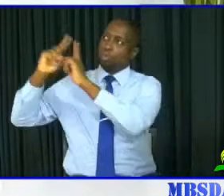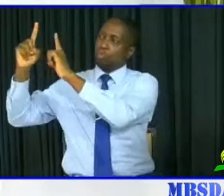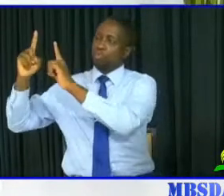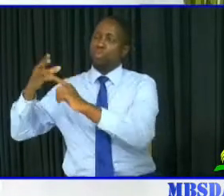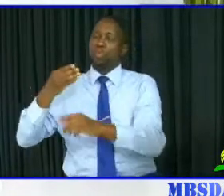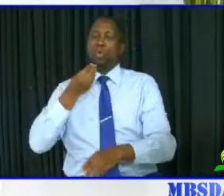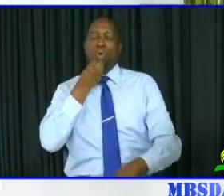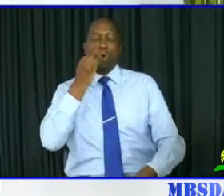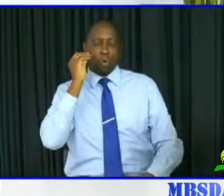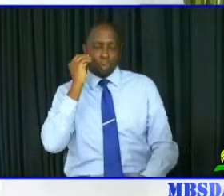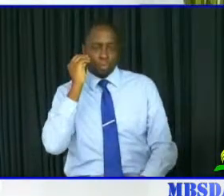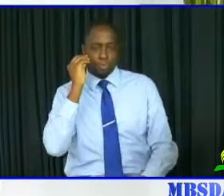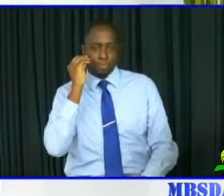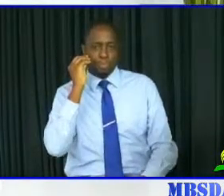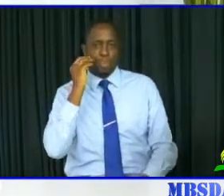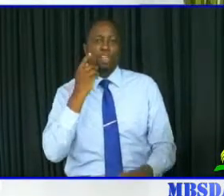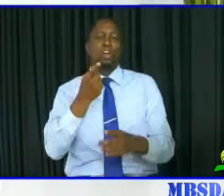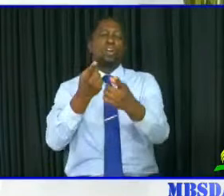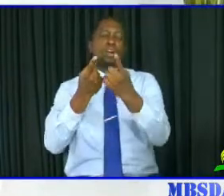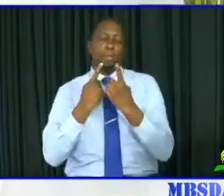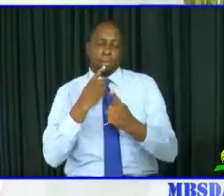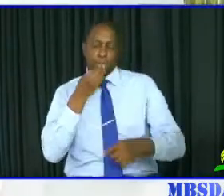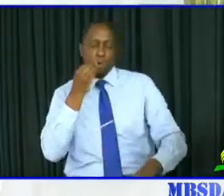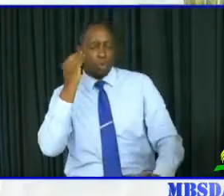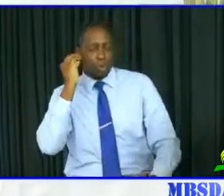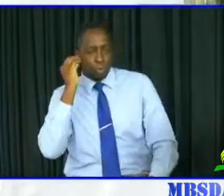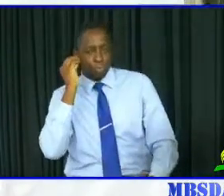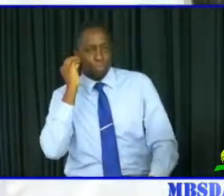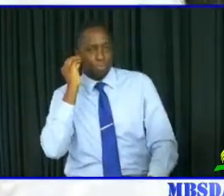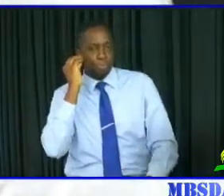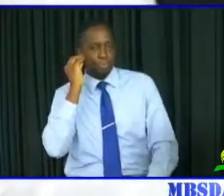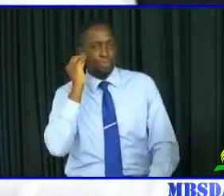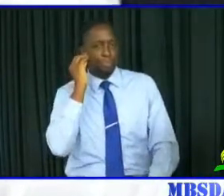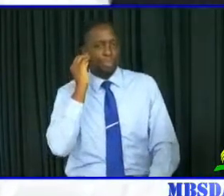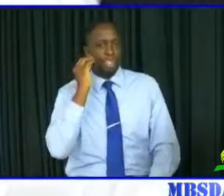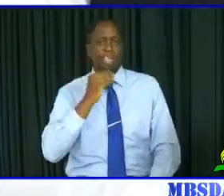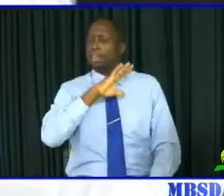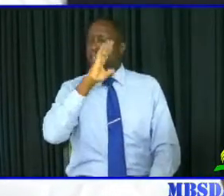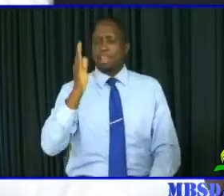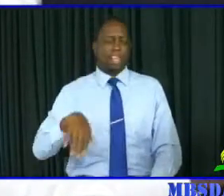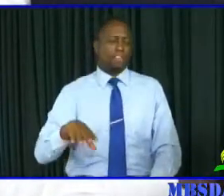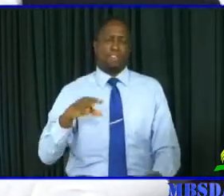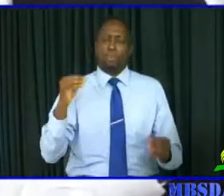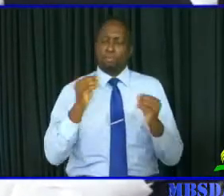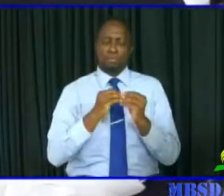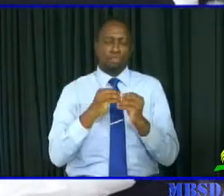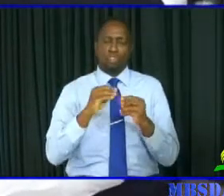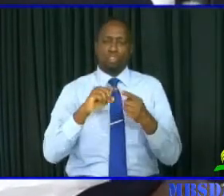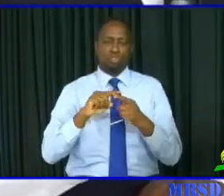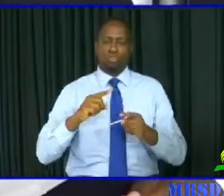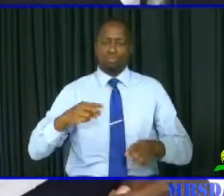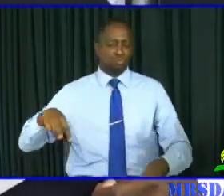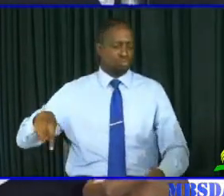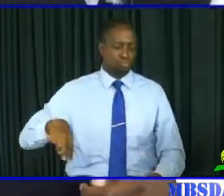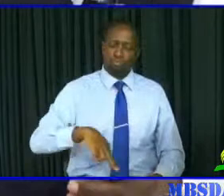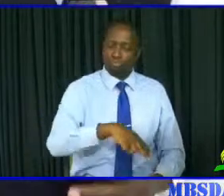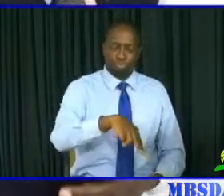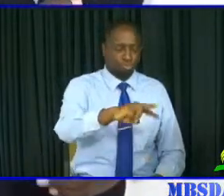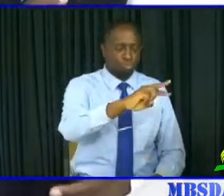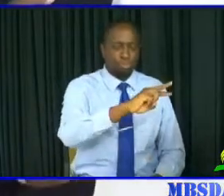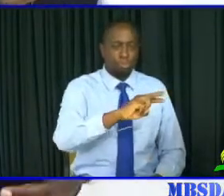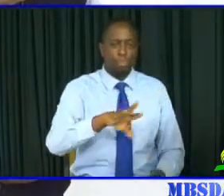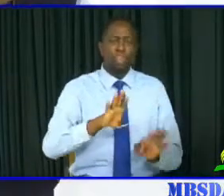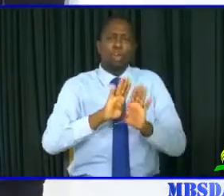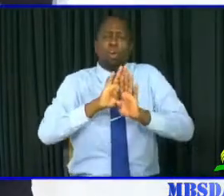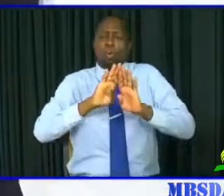Coming home. Coming home. Never more to roam.